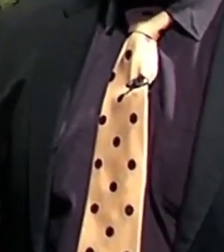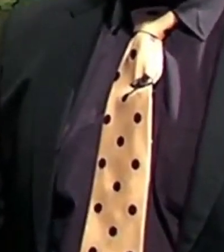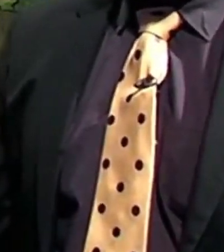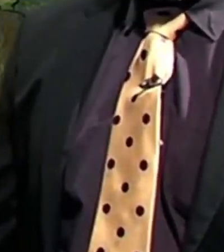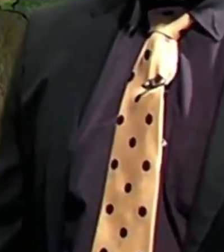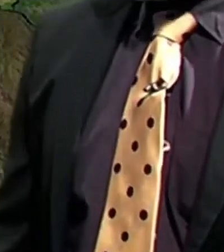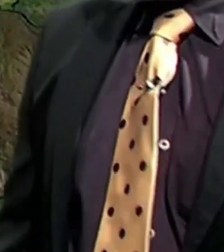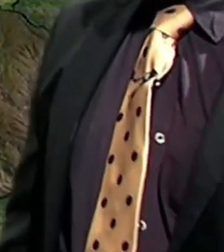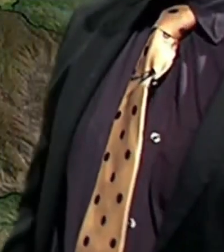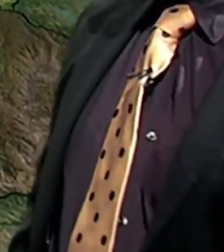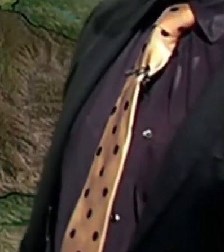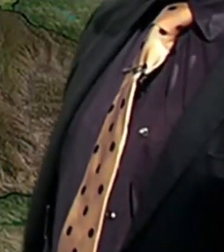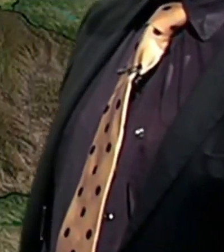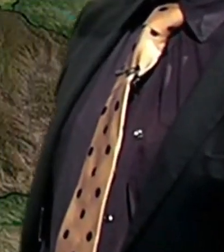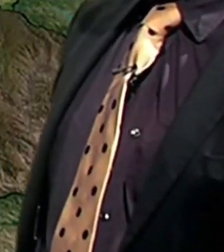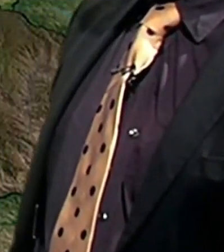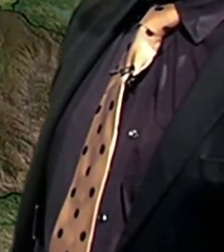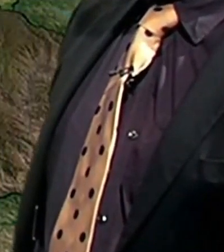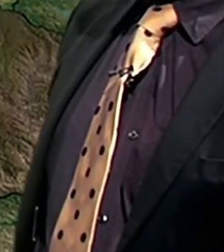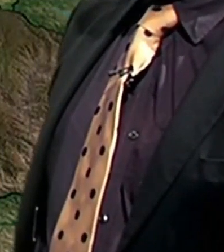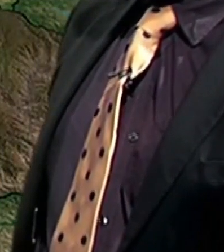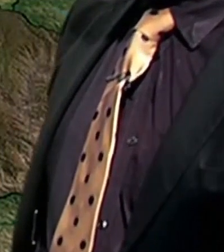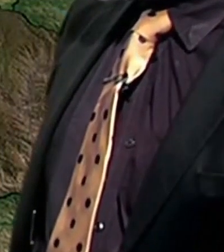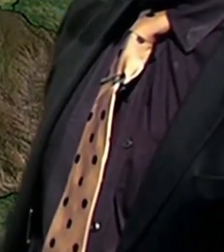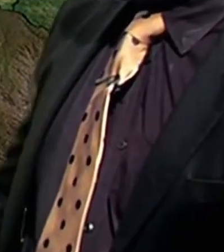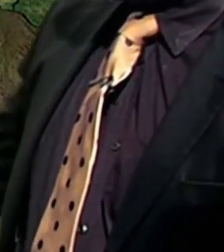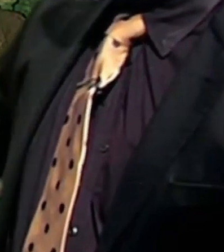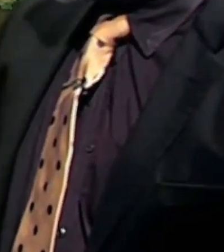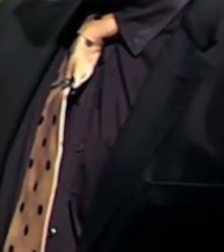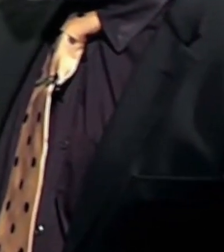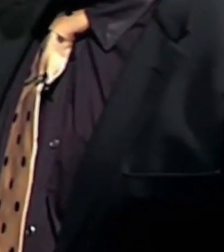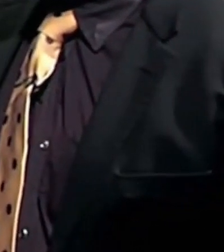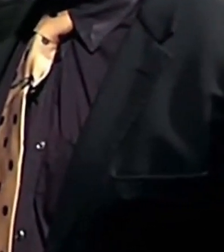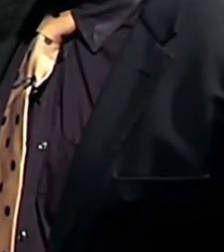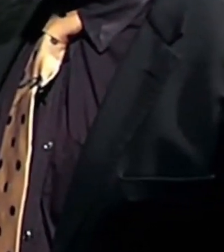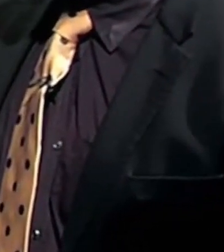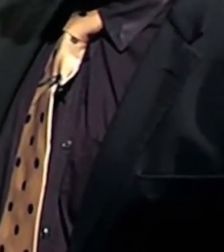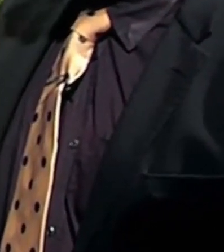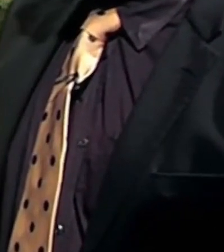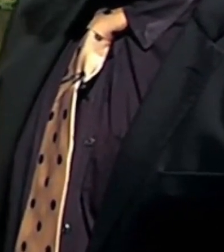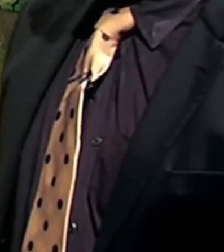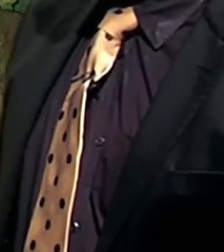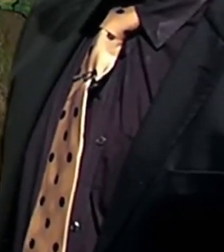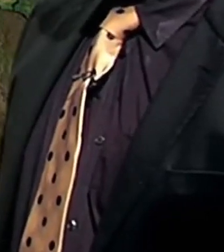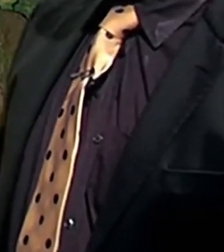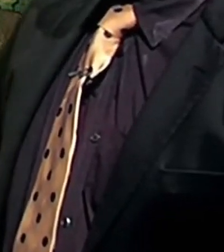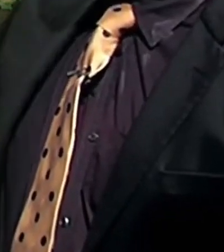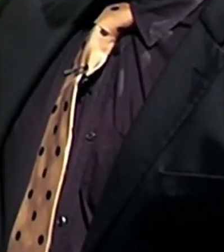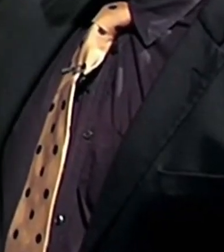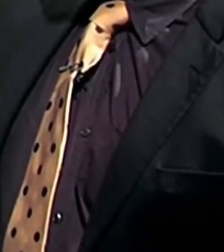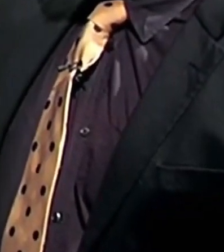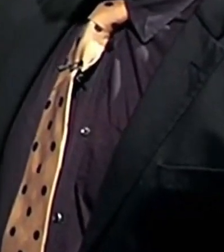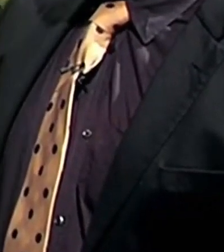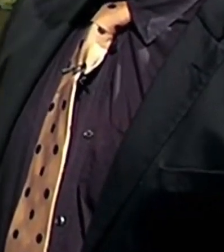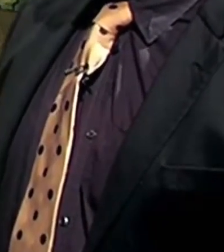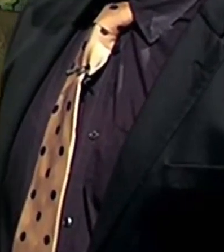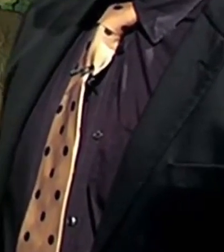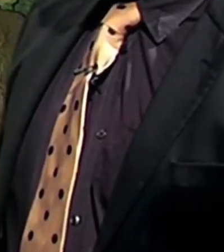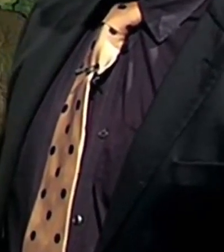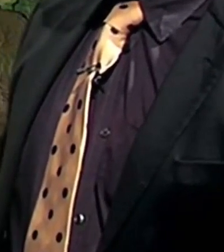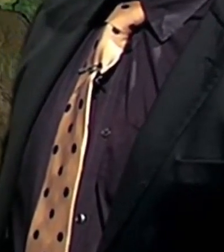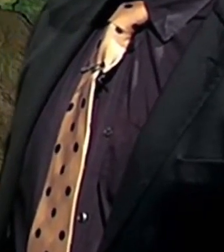province ya Free State botshimotsa tsela ka jeno o tla ba le maemo a hleng a bata ho tla bata le hona ho sane di tla fitla ho tse 10 man Bloemfontein le sholo mtse seletseng ka man